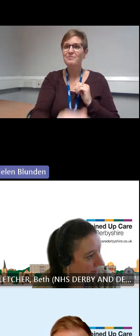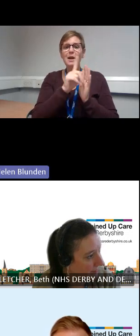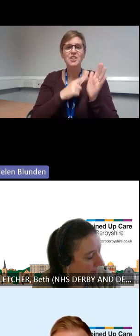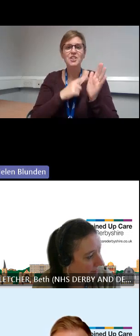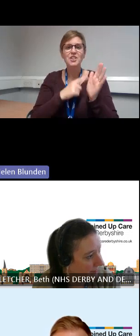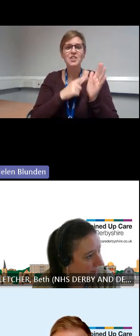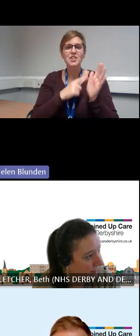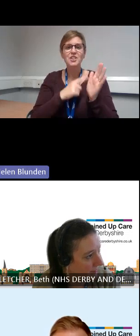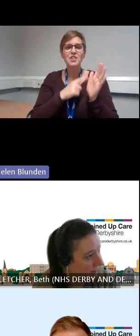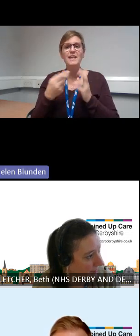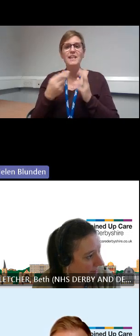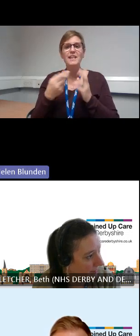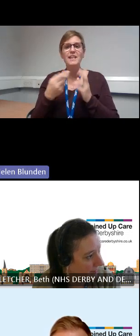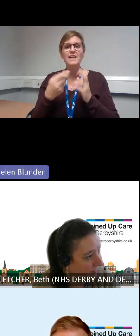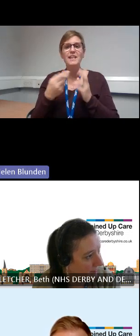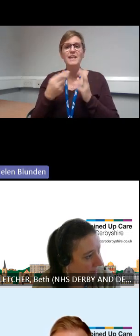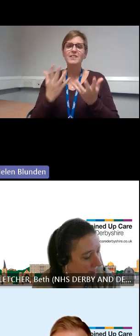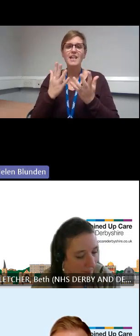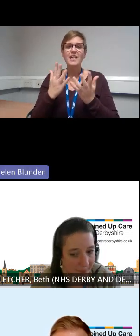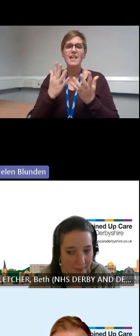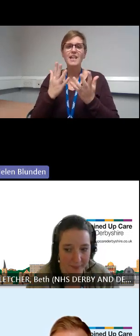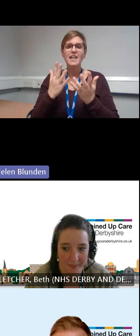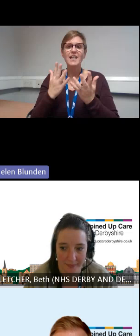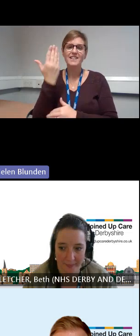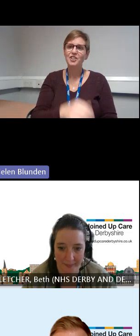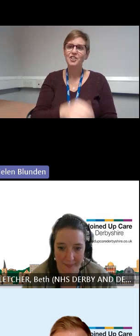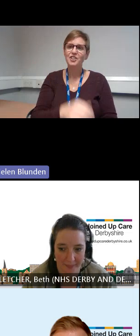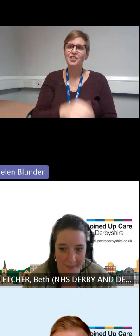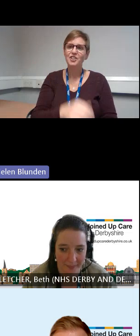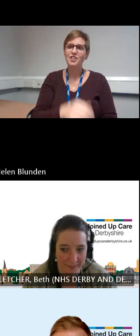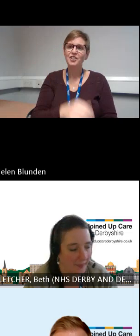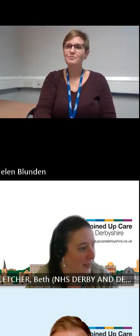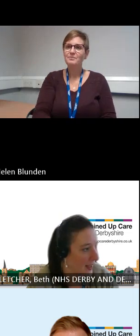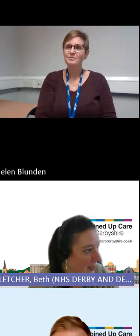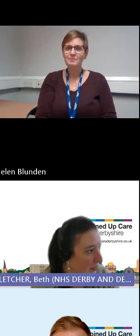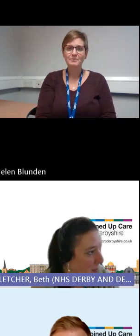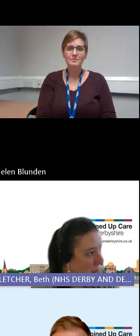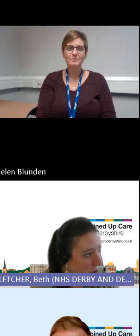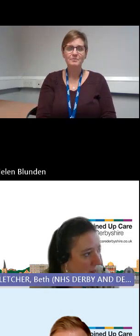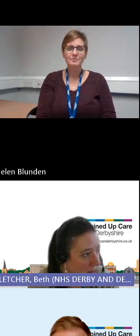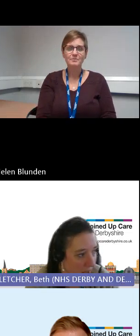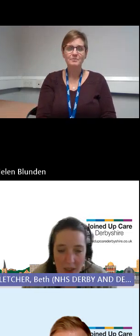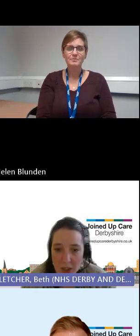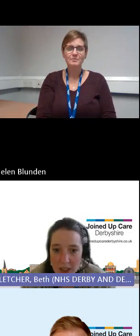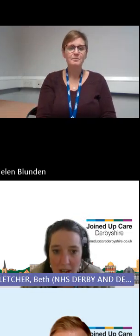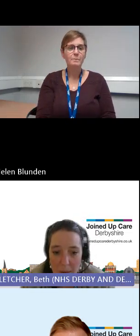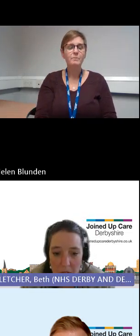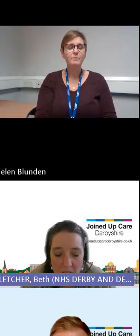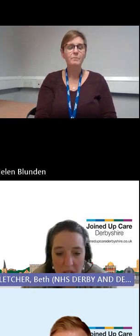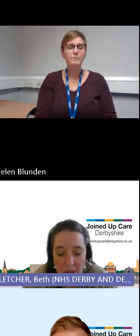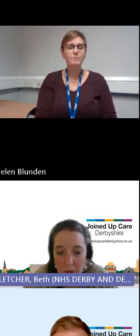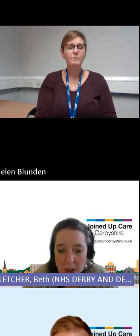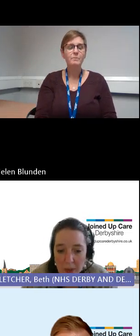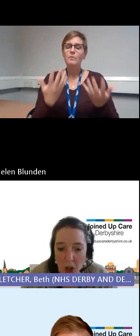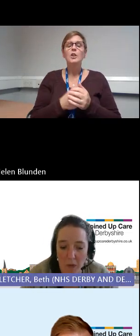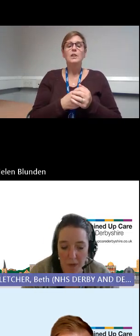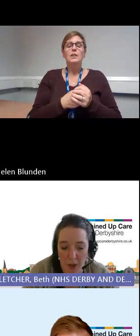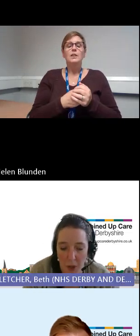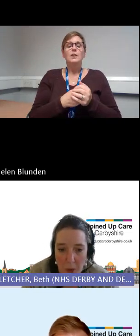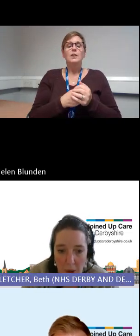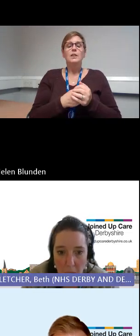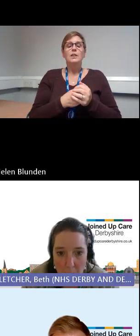Hi, I'm Jacinta Bowen-Byrne, interpreting today's presentation. Okay, thank you very much. So today we're just going to give you a bit of